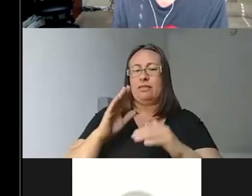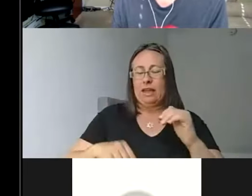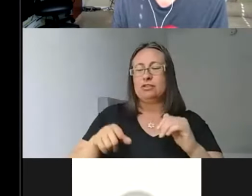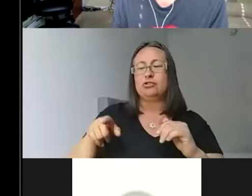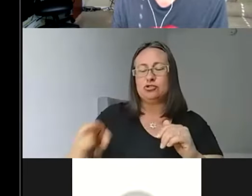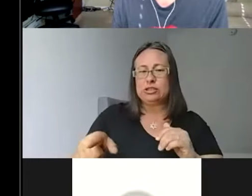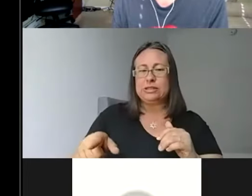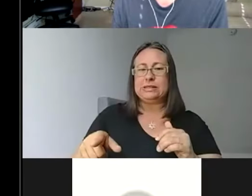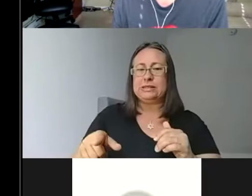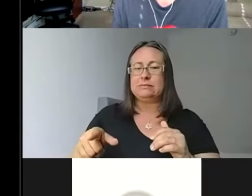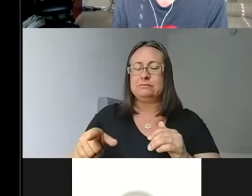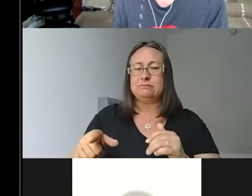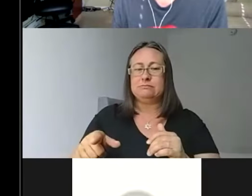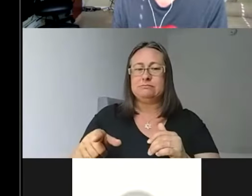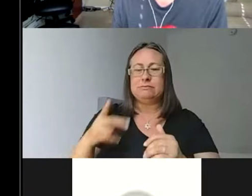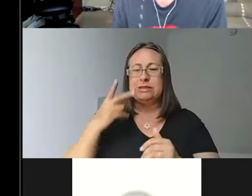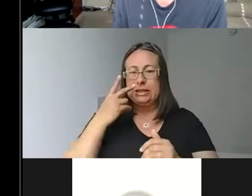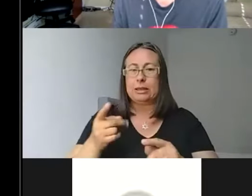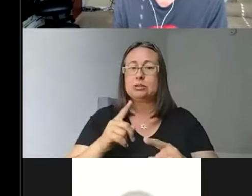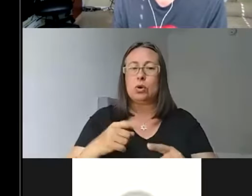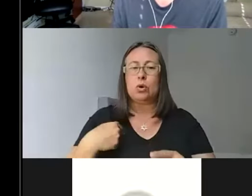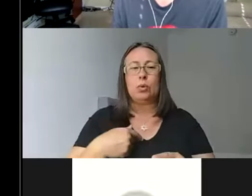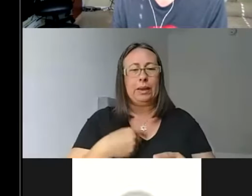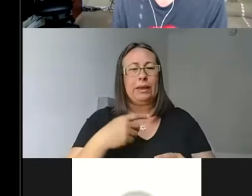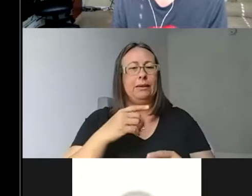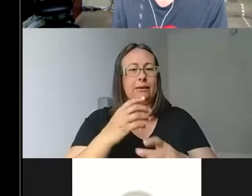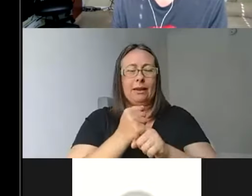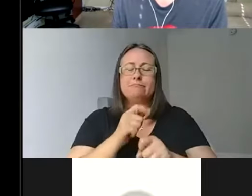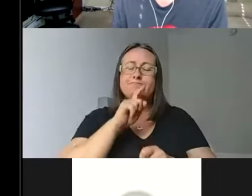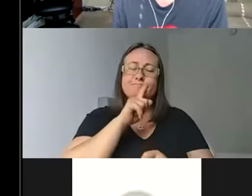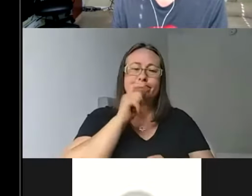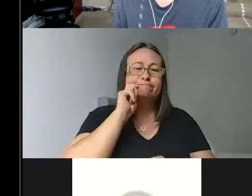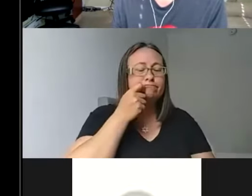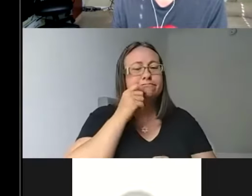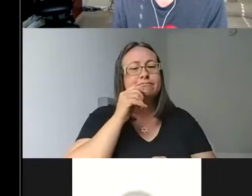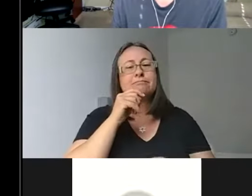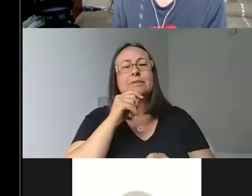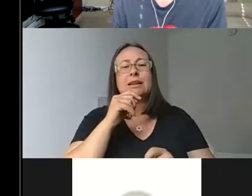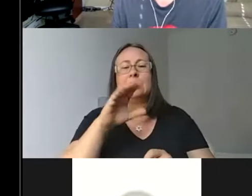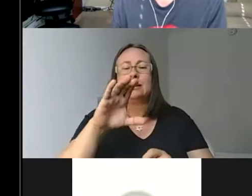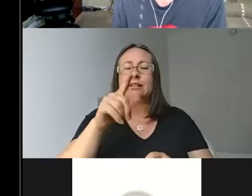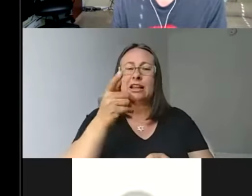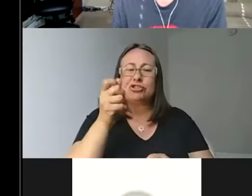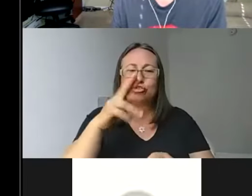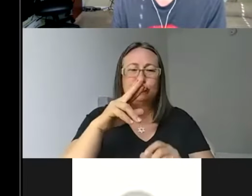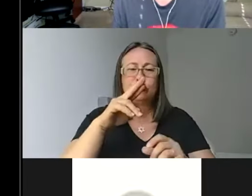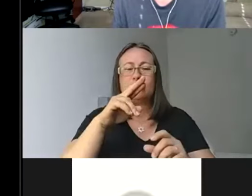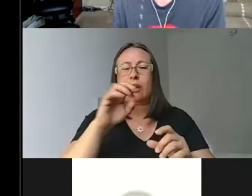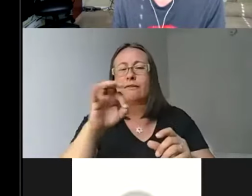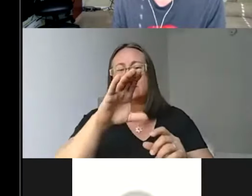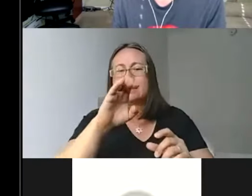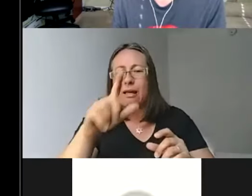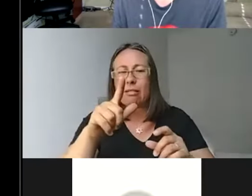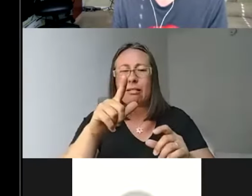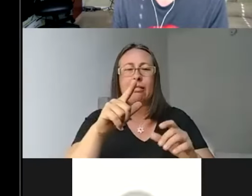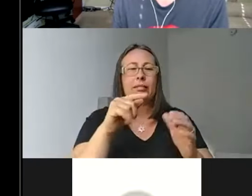little maps where the individual cells are in different clusters, and those cells in each cluster represent cells that are more similar to